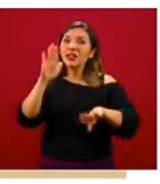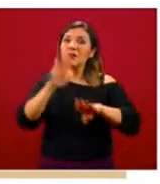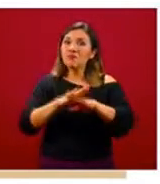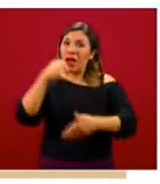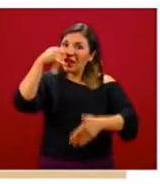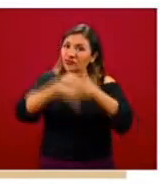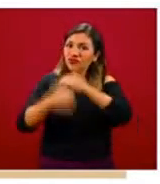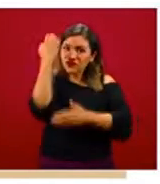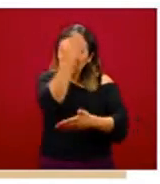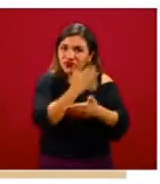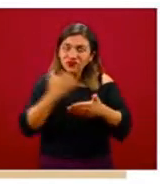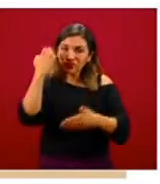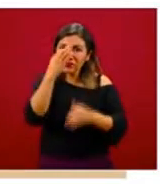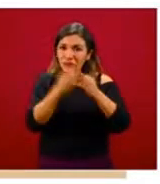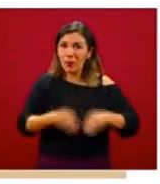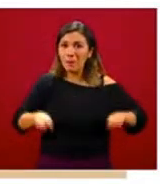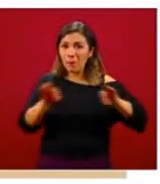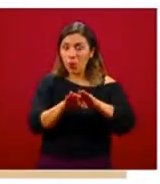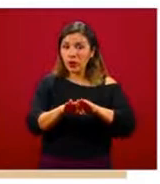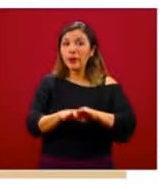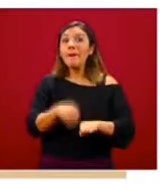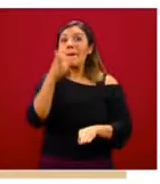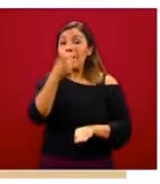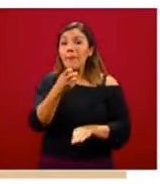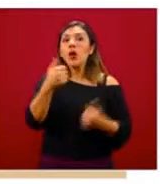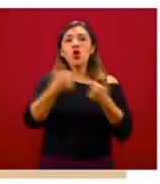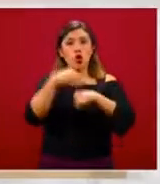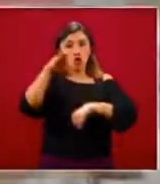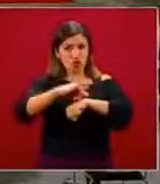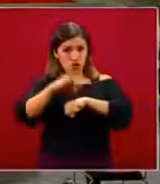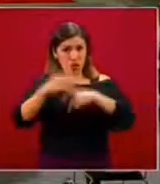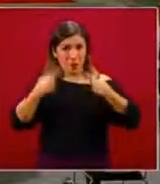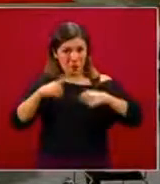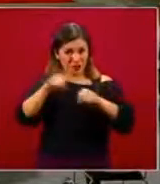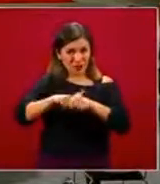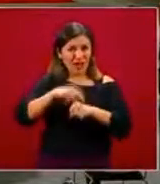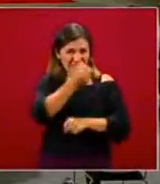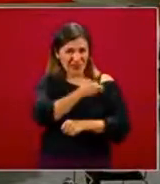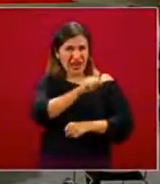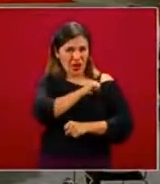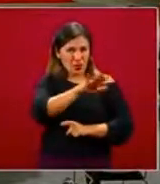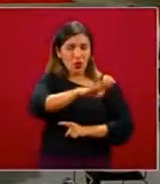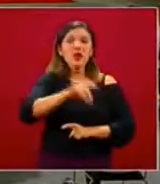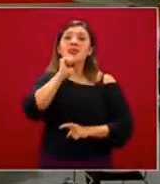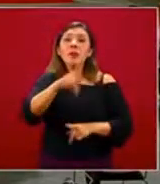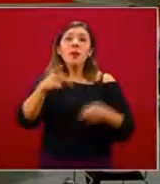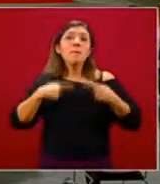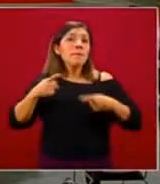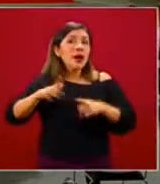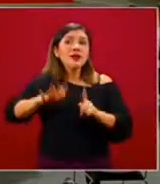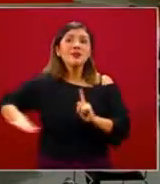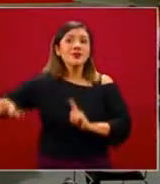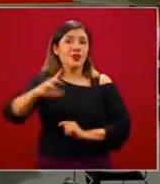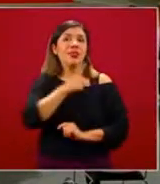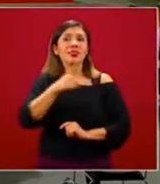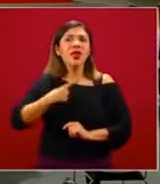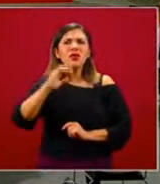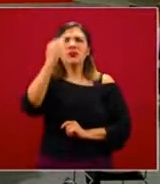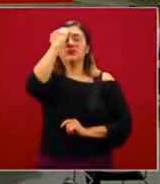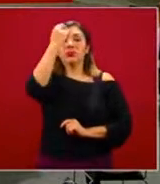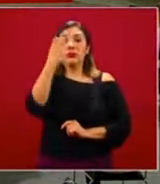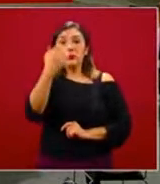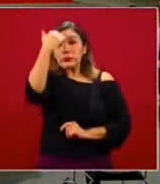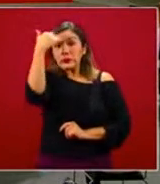shown here. So we would have to do a clinical exercise as well to be ready. But this is not just something that doctors